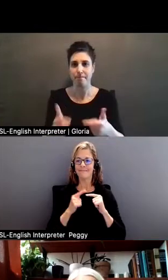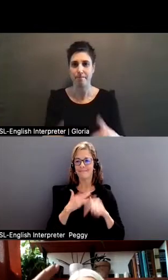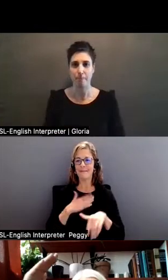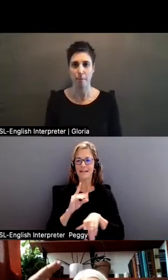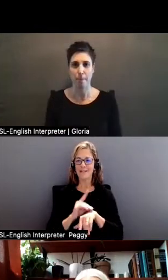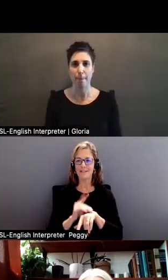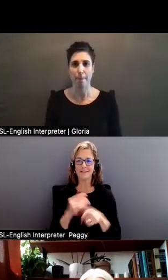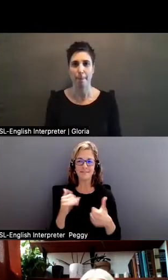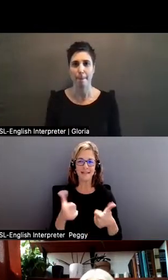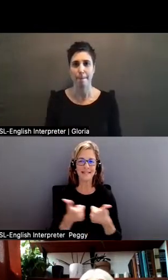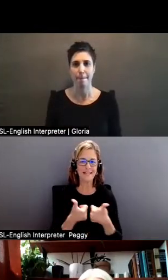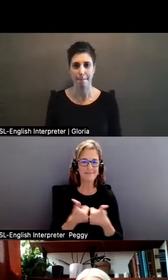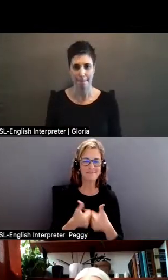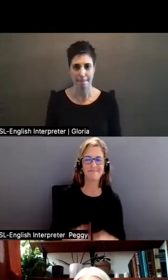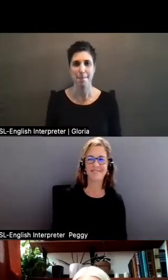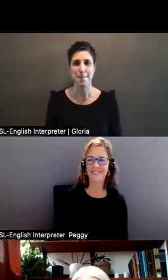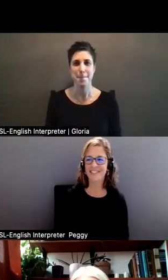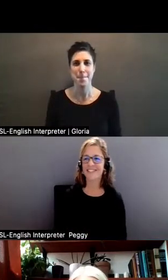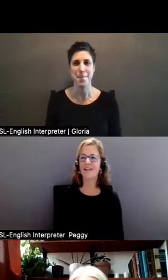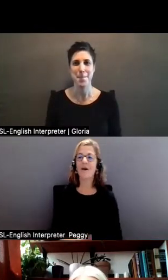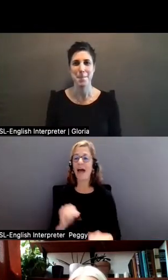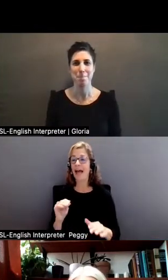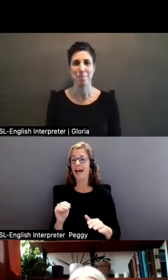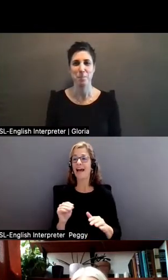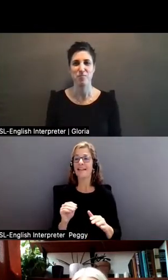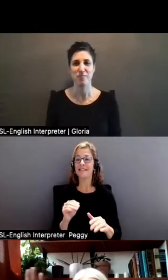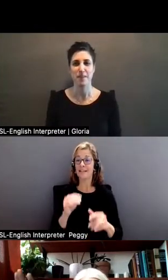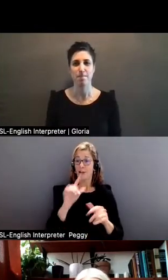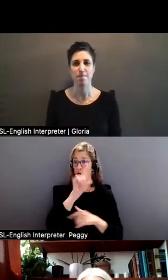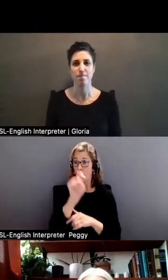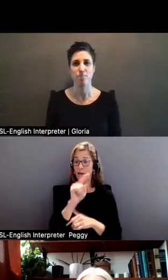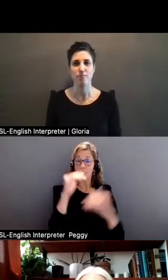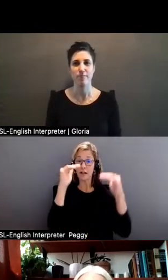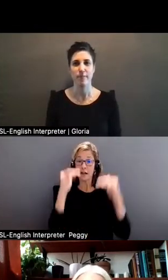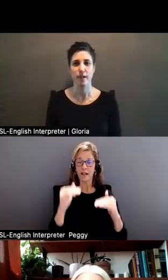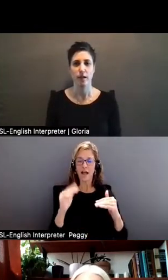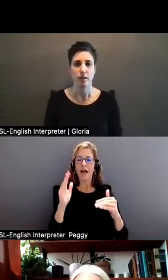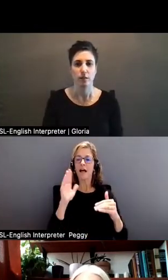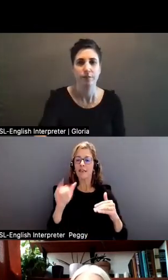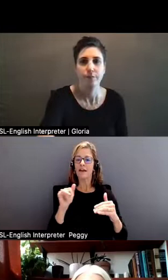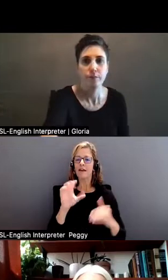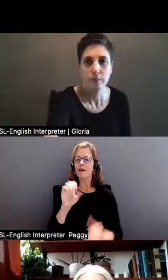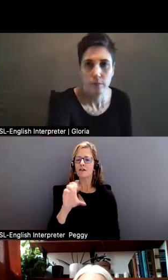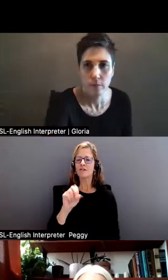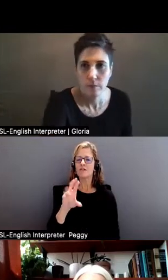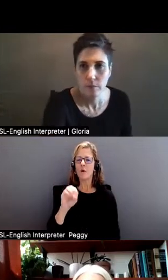They'll move up or down, typically in the podium.